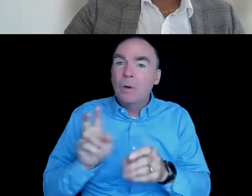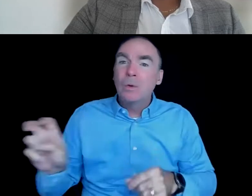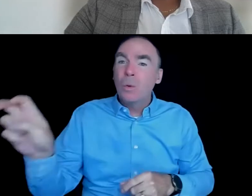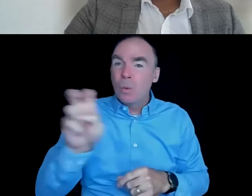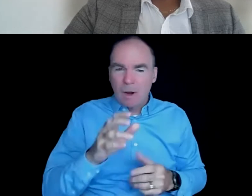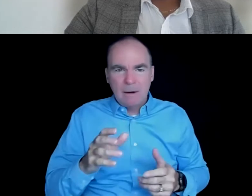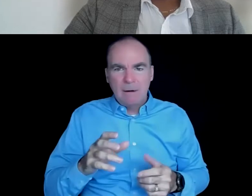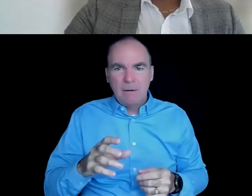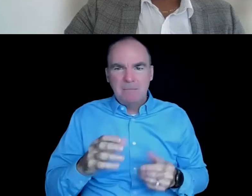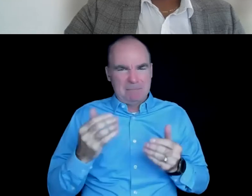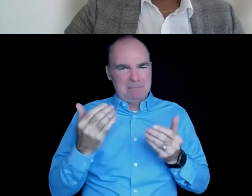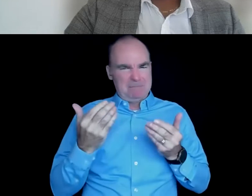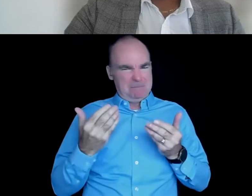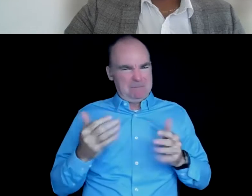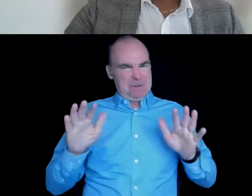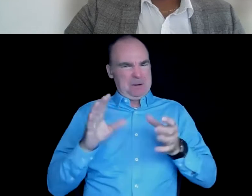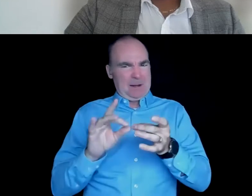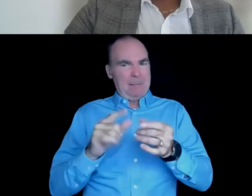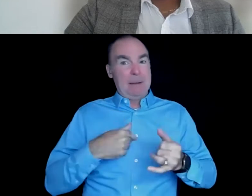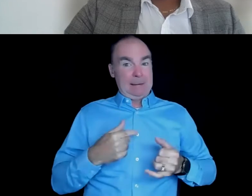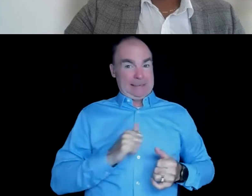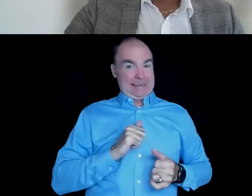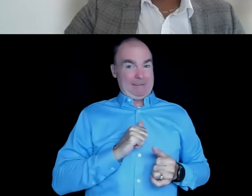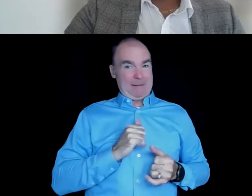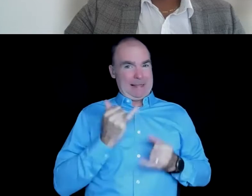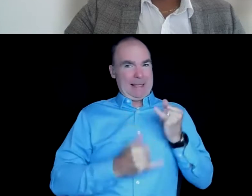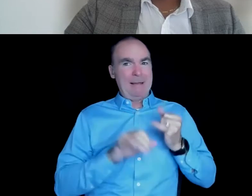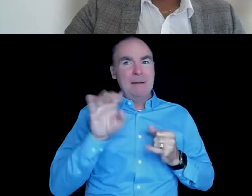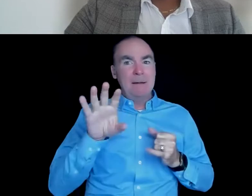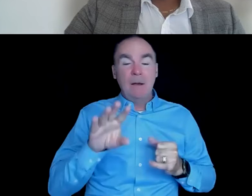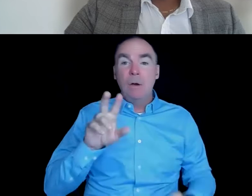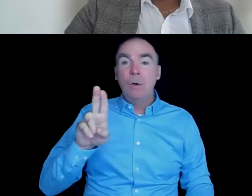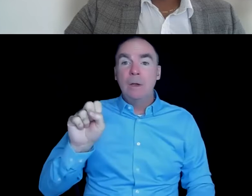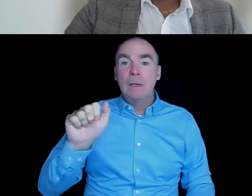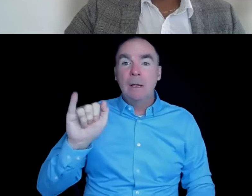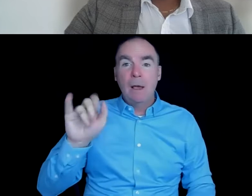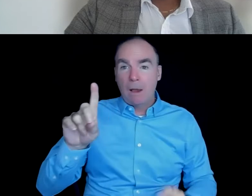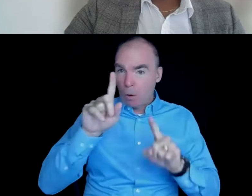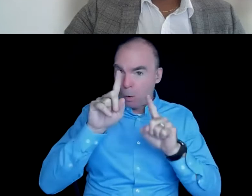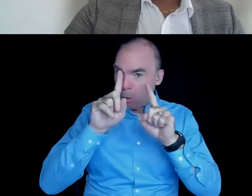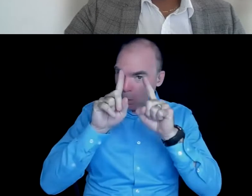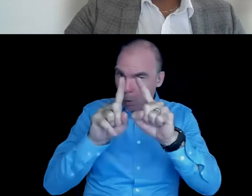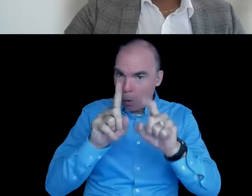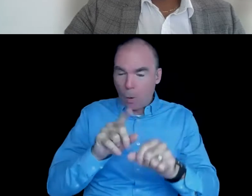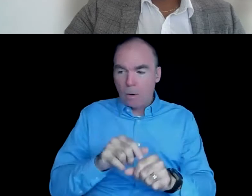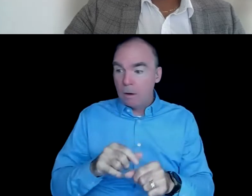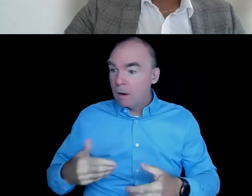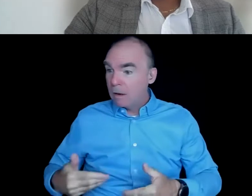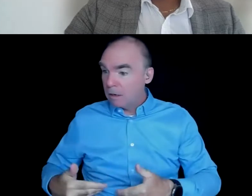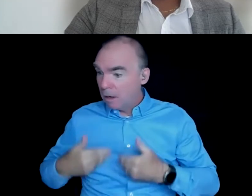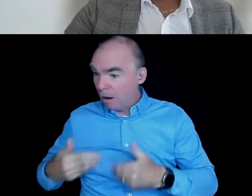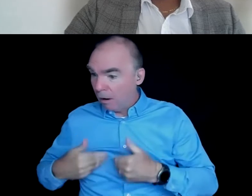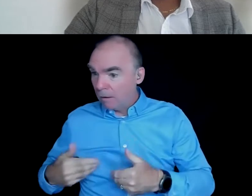my part of this introduction. We at USAID are committed to elevating the voices of young people as meaningful partners in